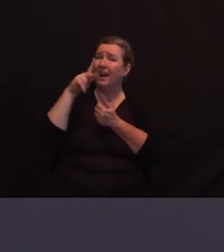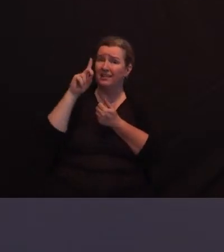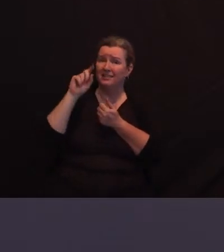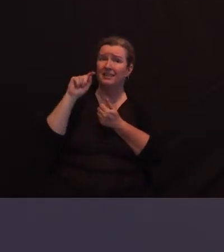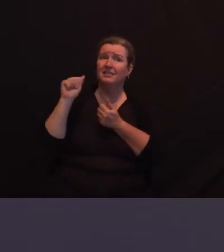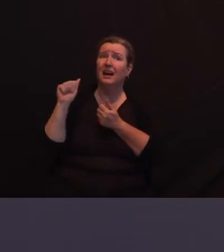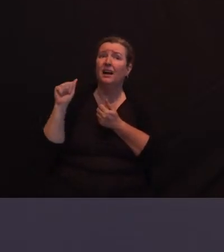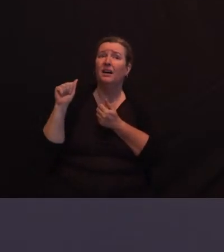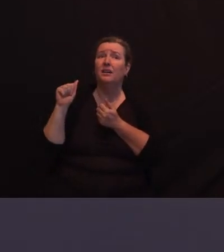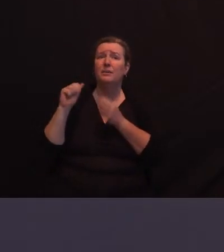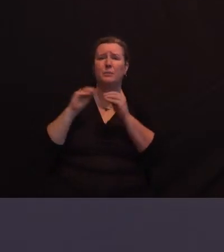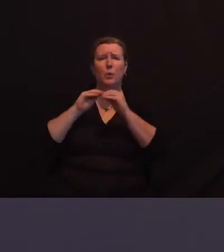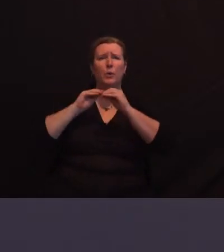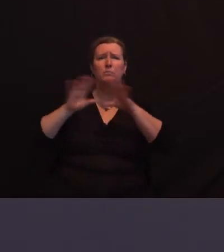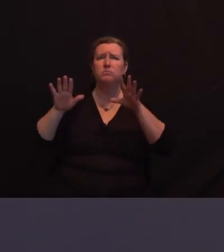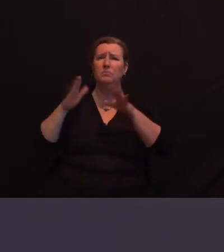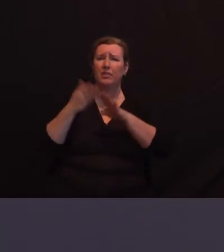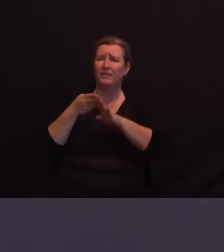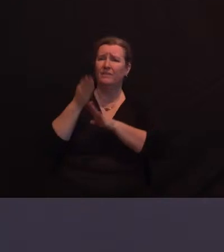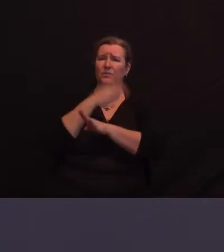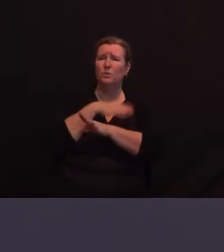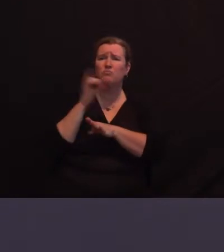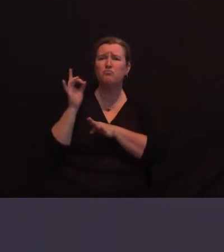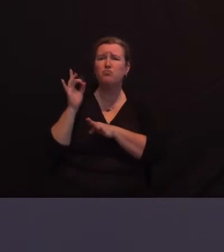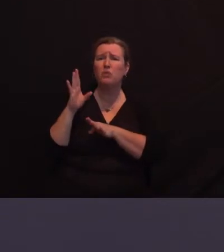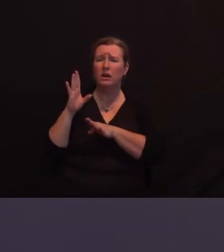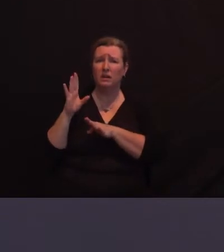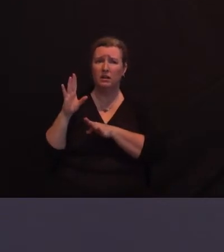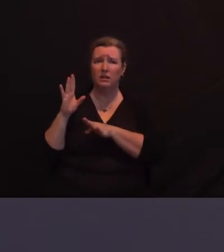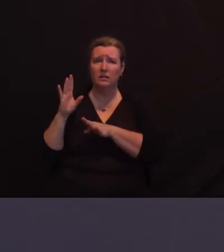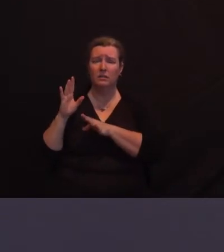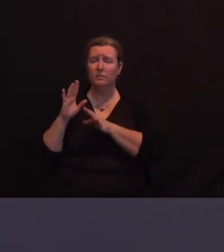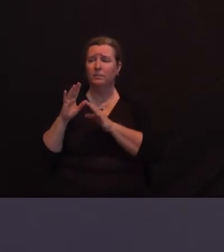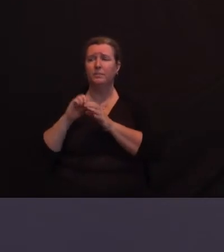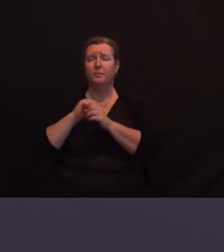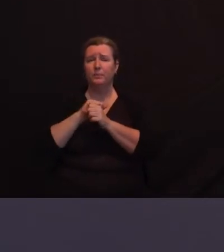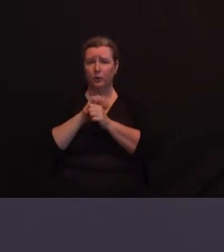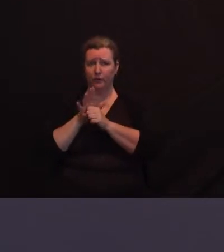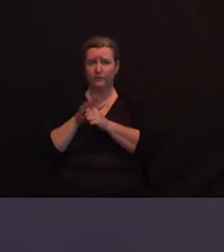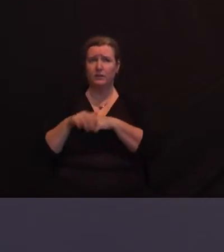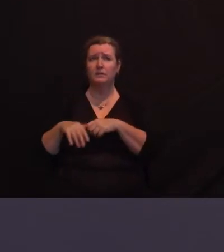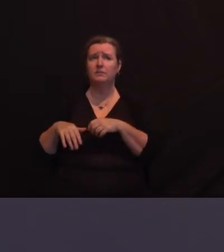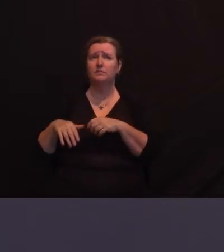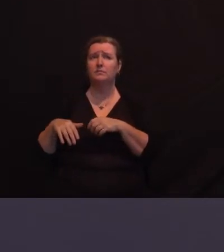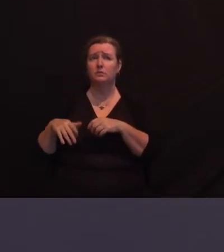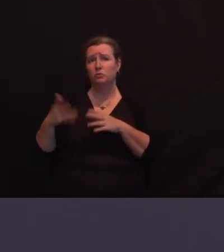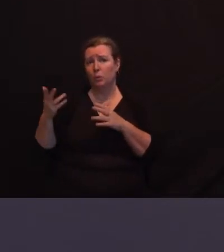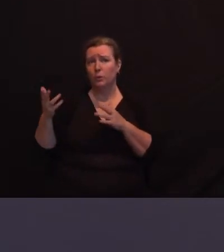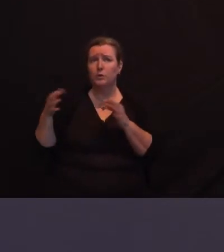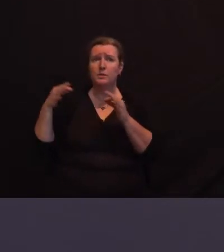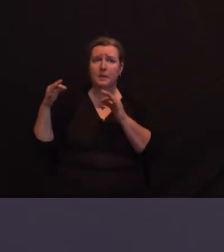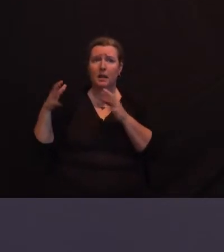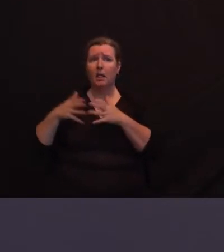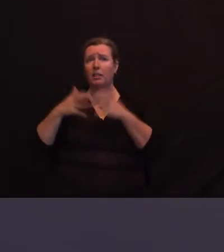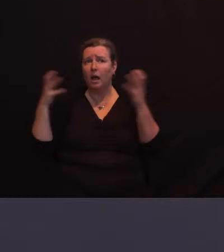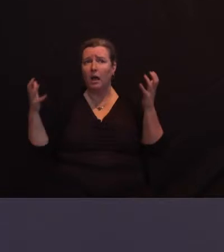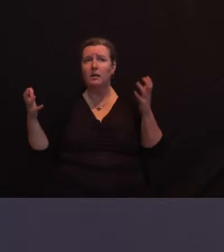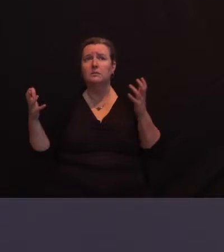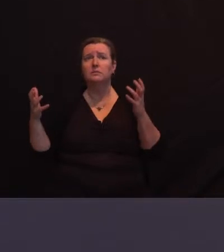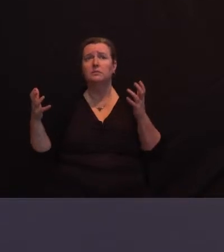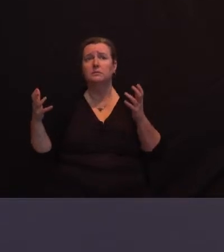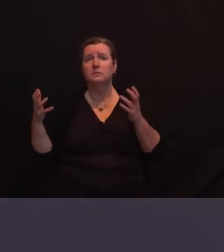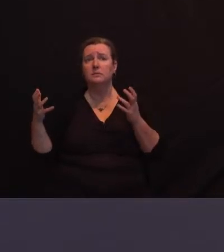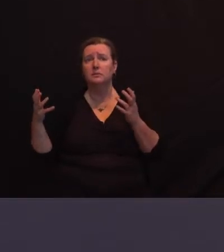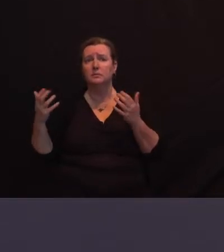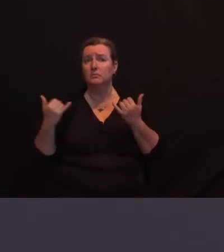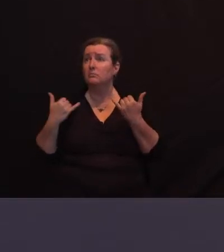more contagious than the previous versions of COVID. You talked a lot at the beginning of the update today about kids